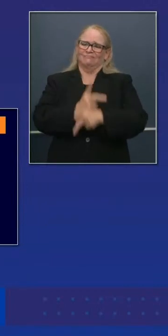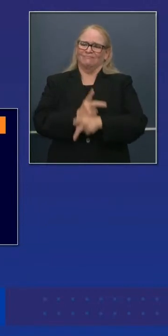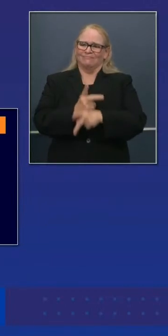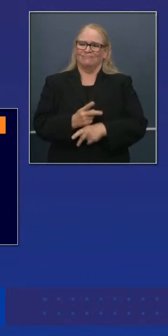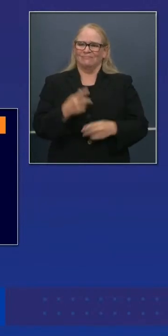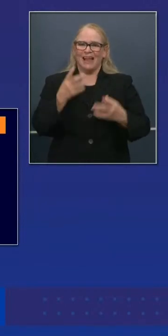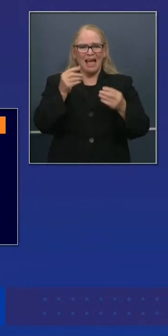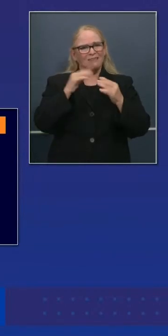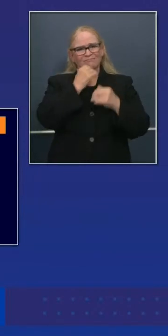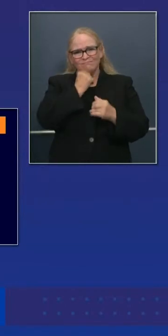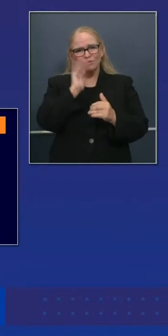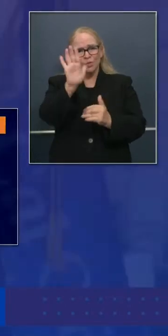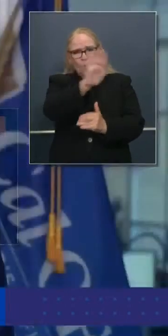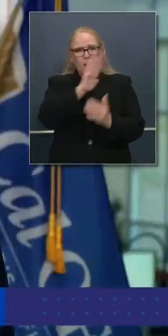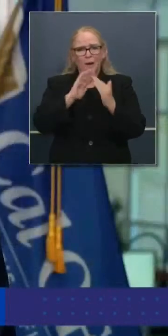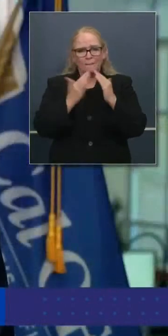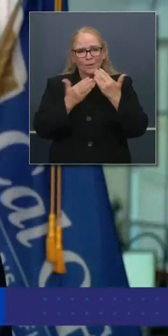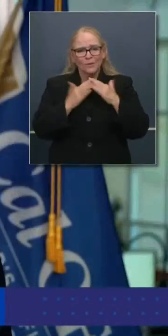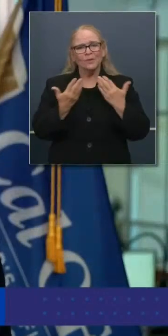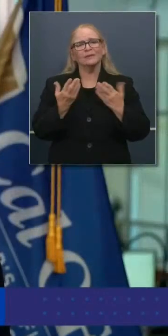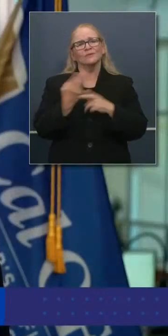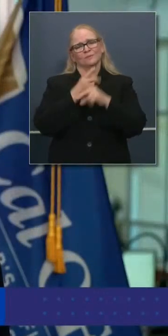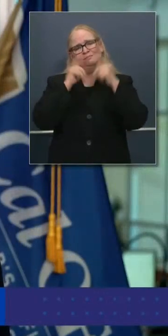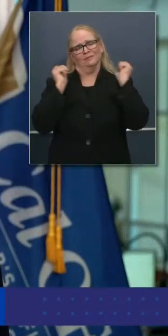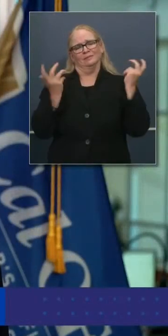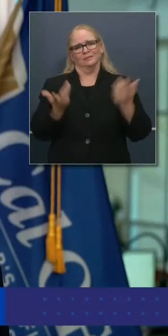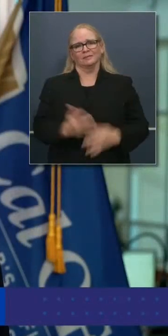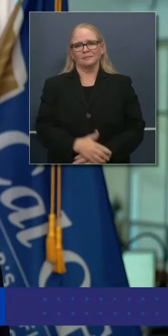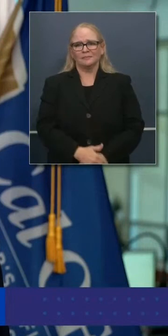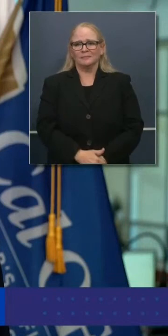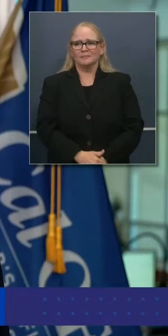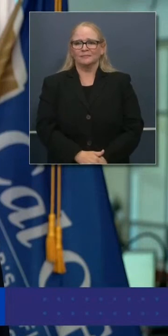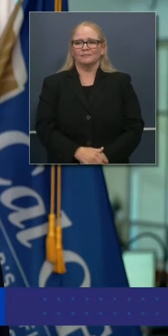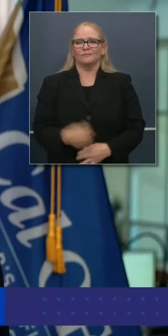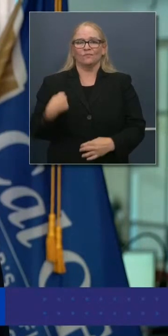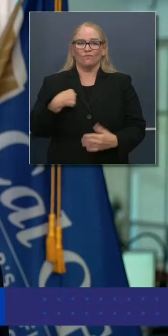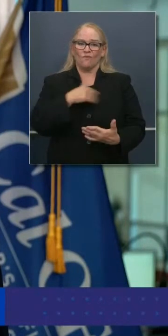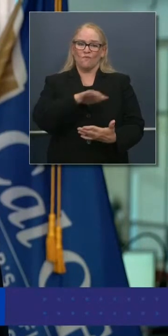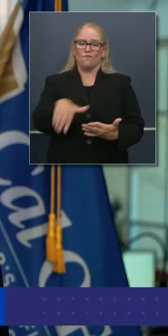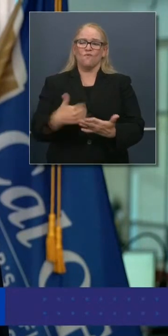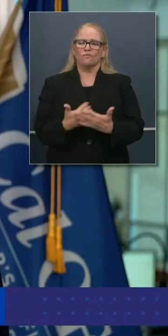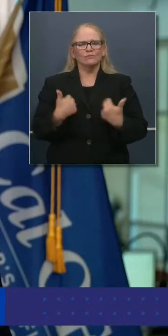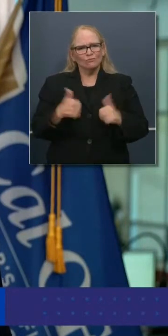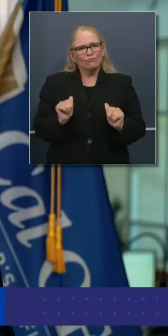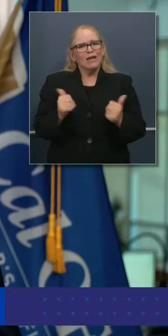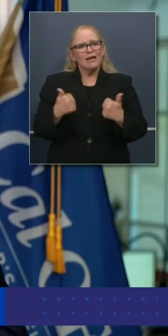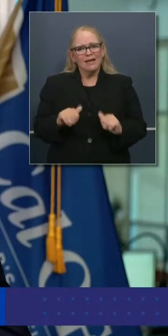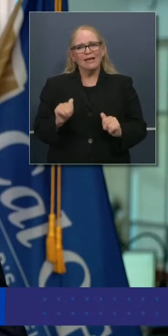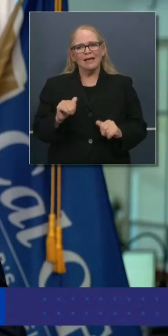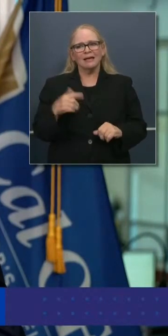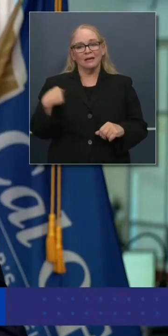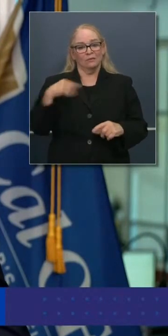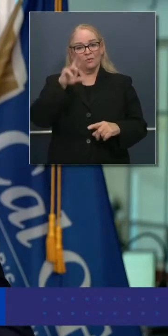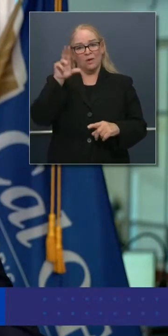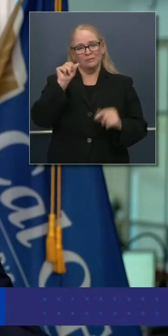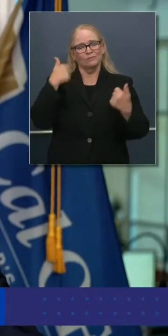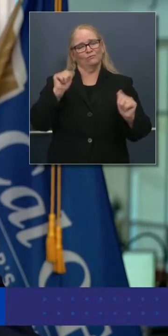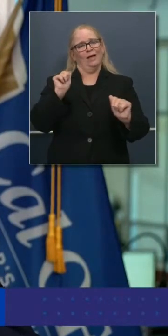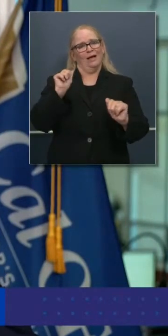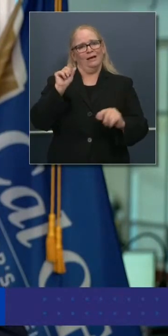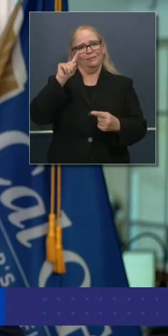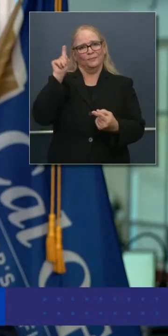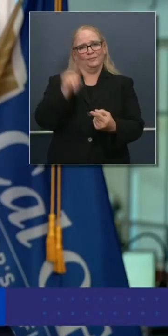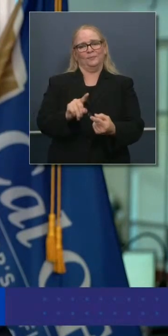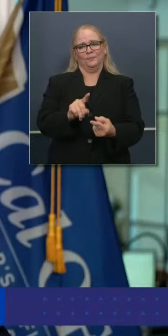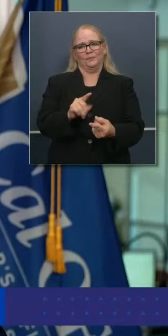this state, and the larger effort that we are advancing in this nation. So with that, we're happy, as always,